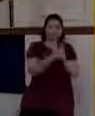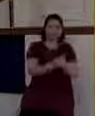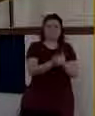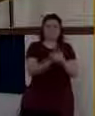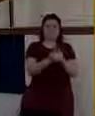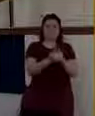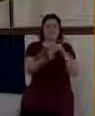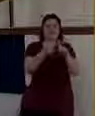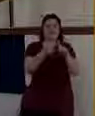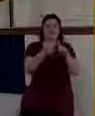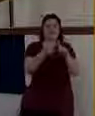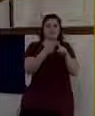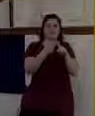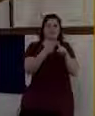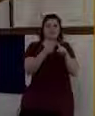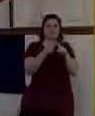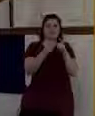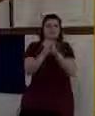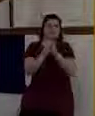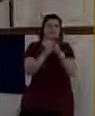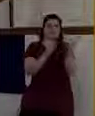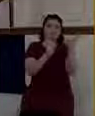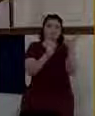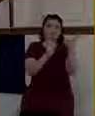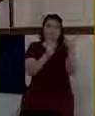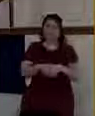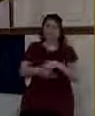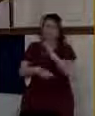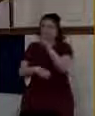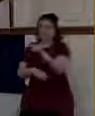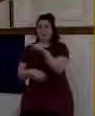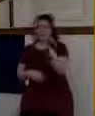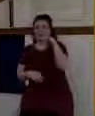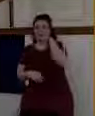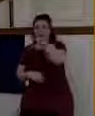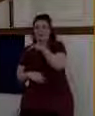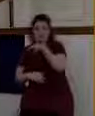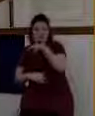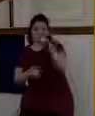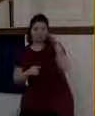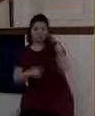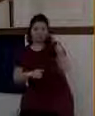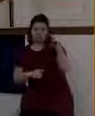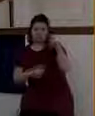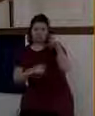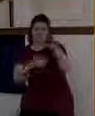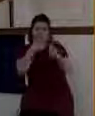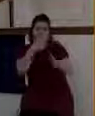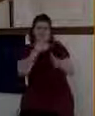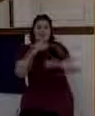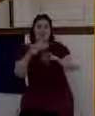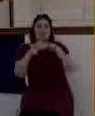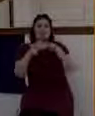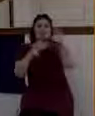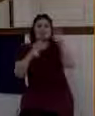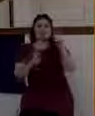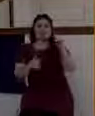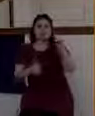that command. The prophet from Bethel tells a lie to the prophet from Judah, and then later tells him the